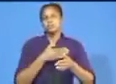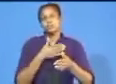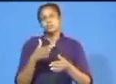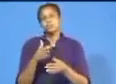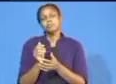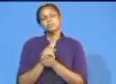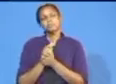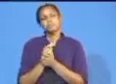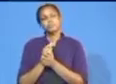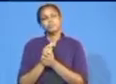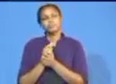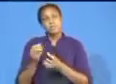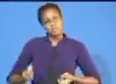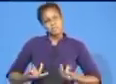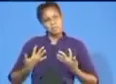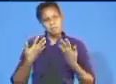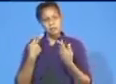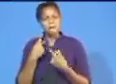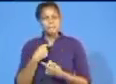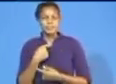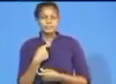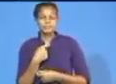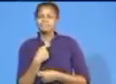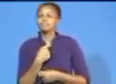me. The